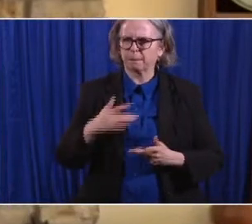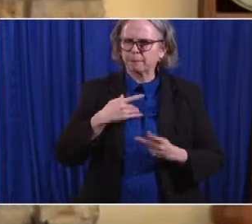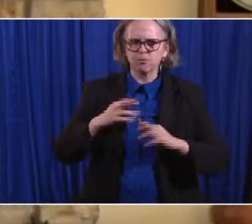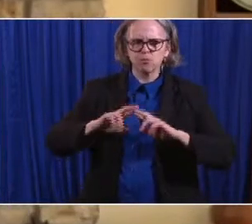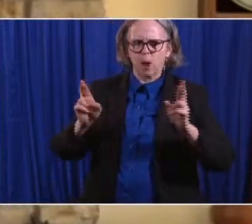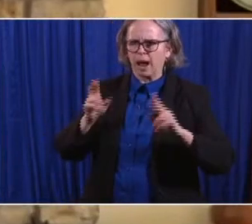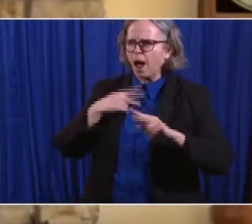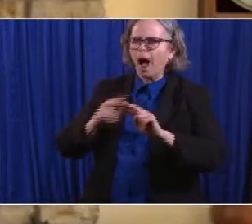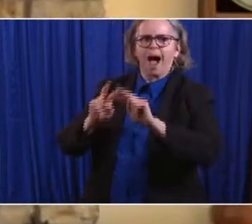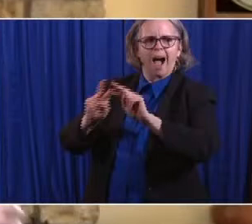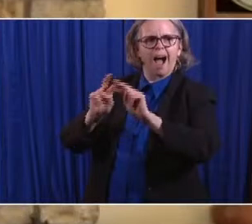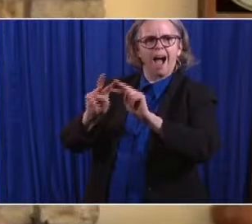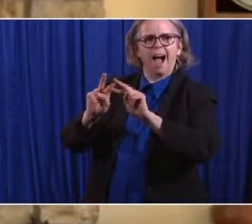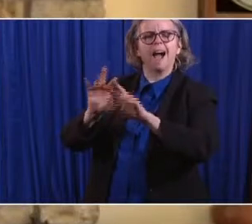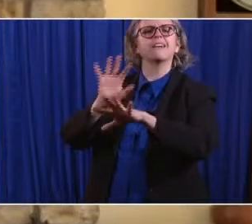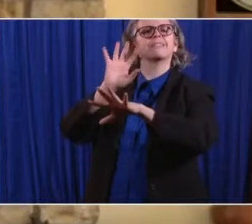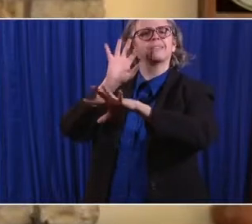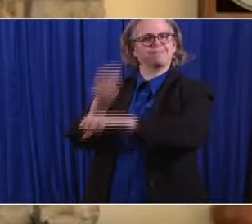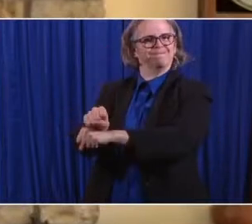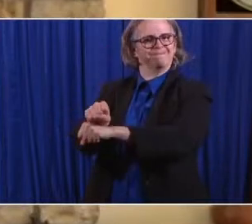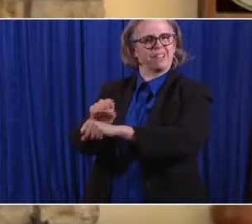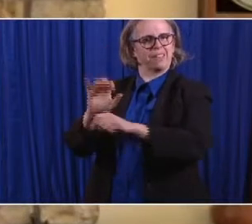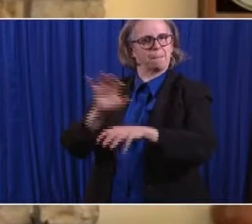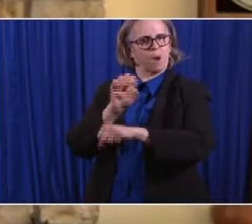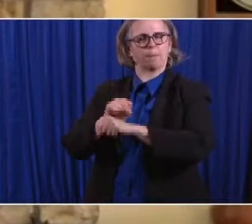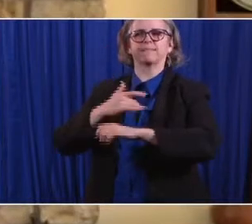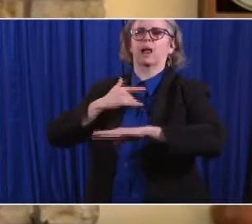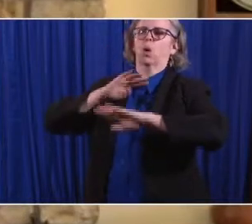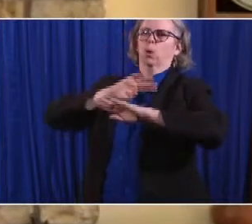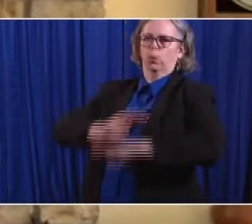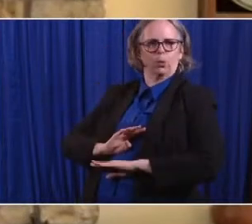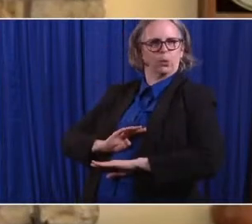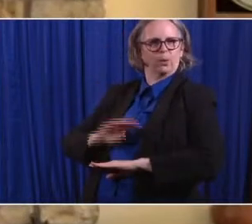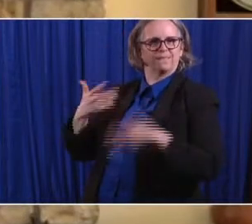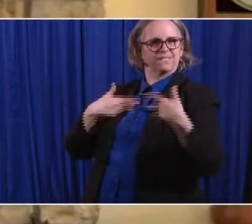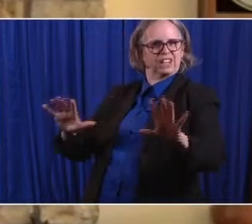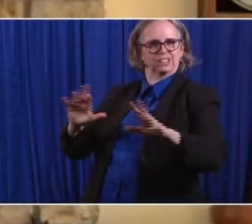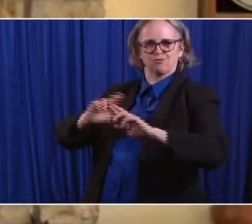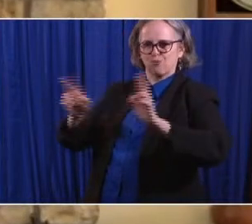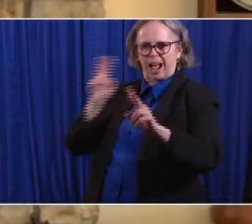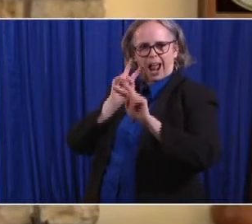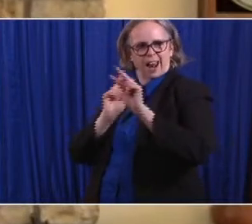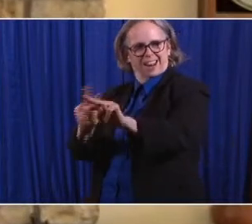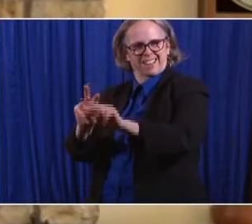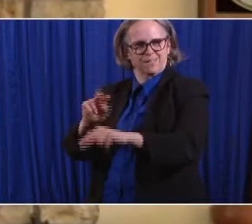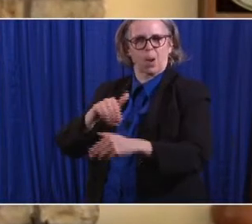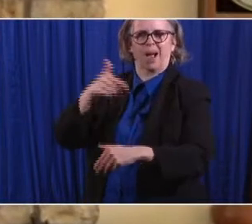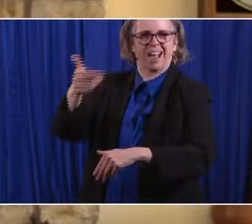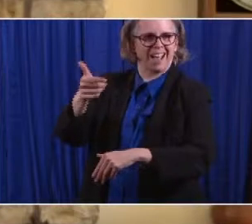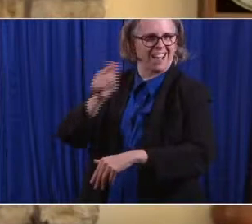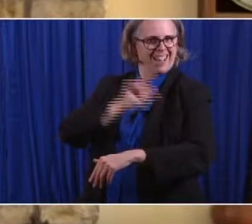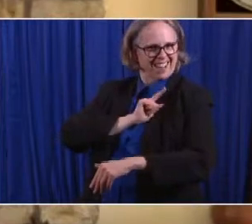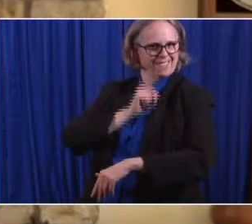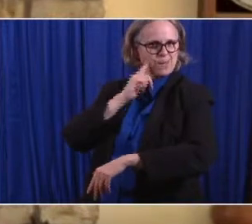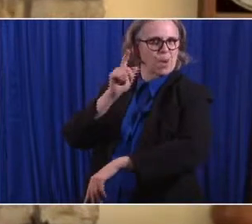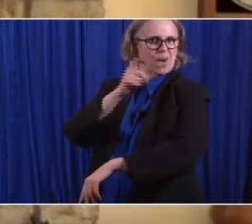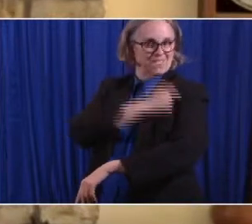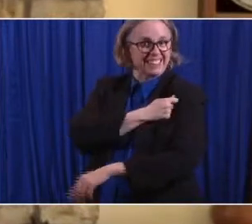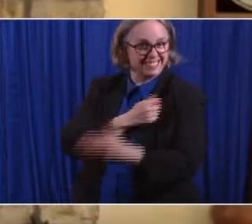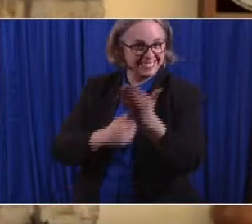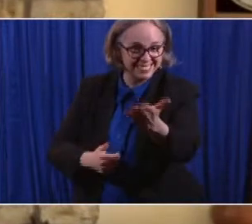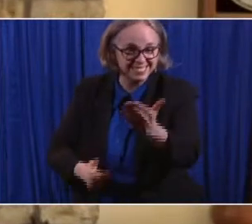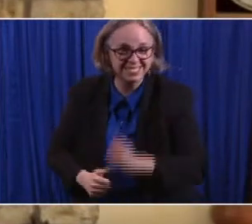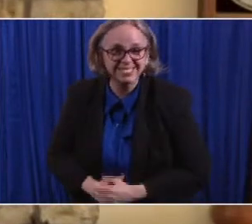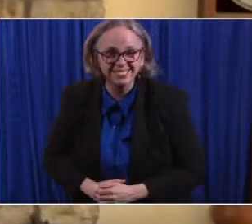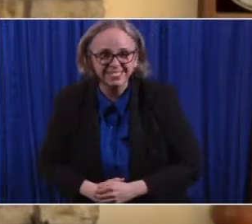have a slot, they have a vaccine time, they have a date. And I think that will help as well.